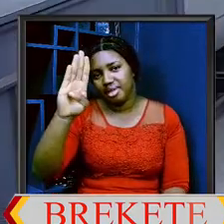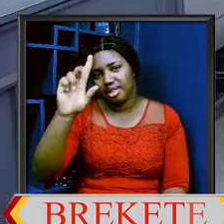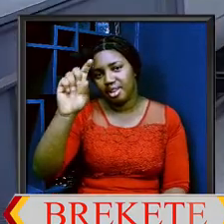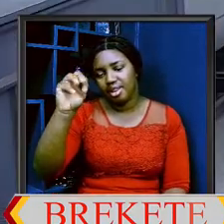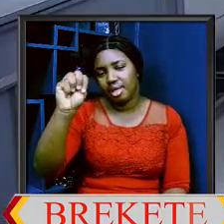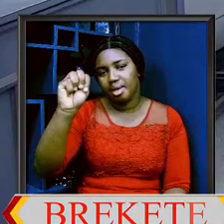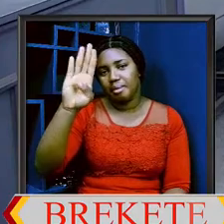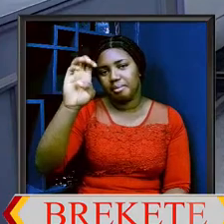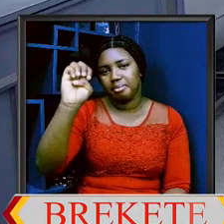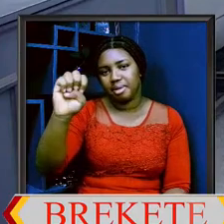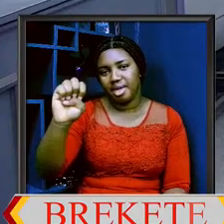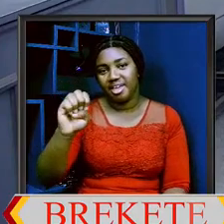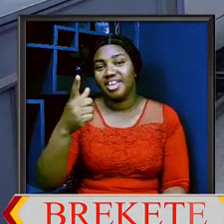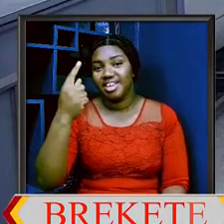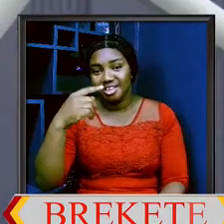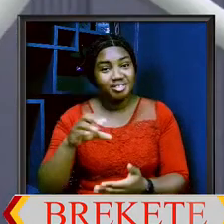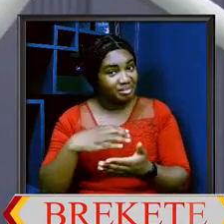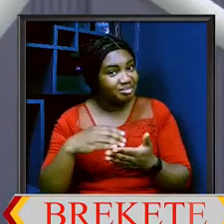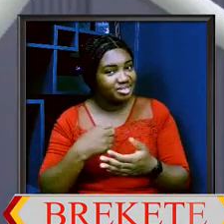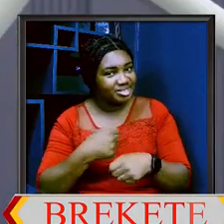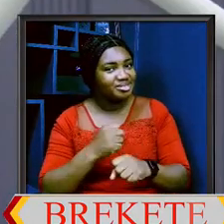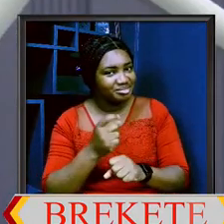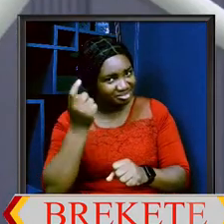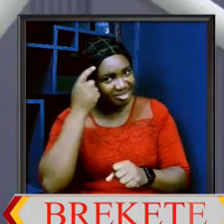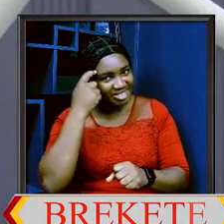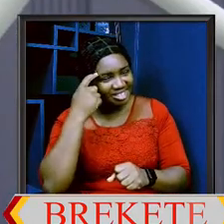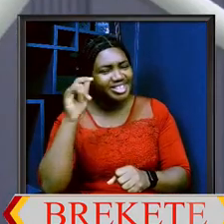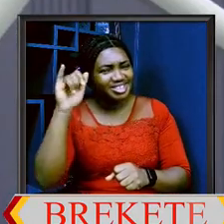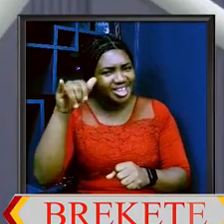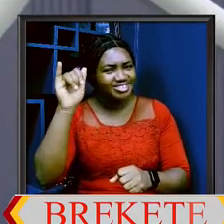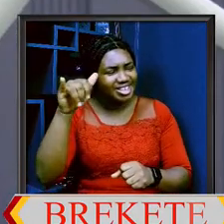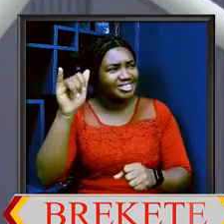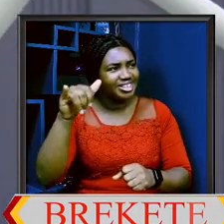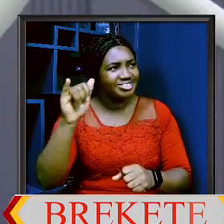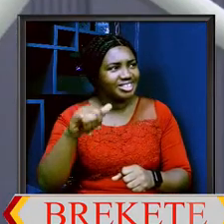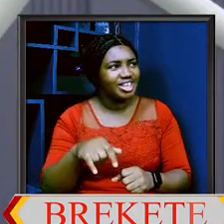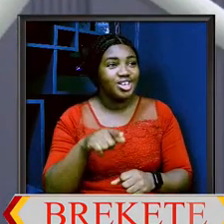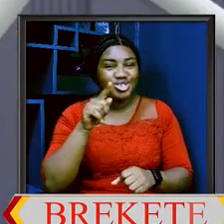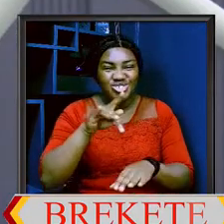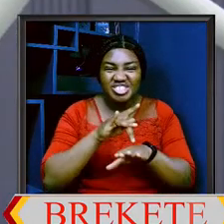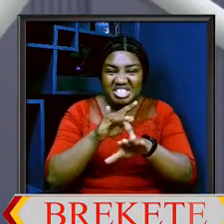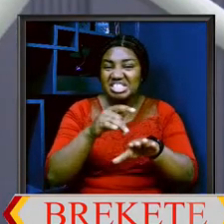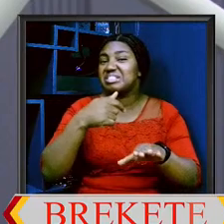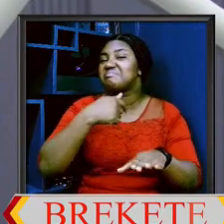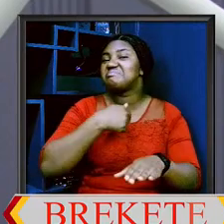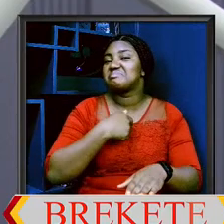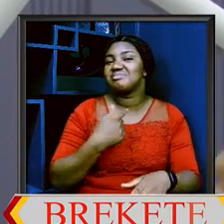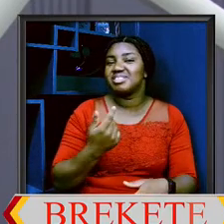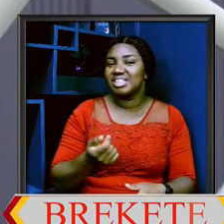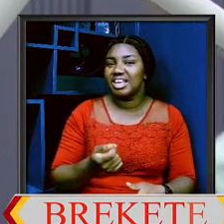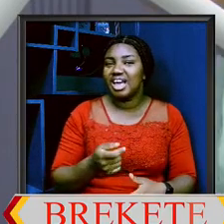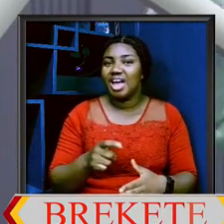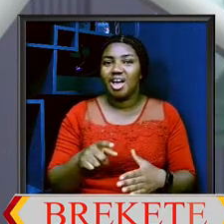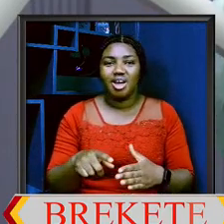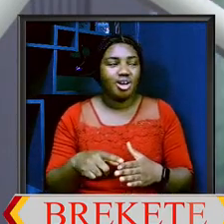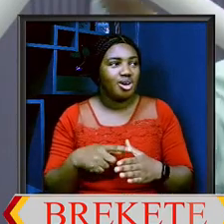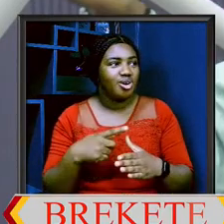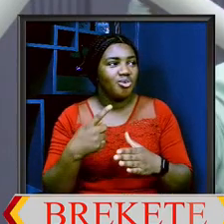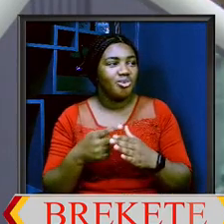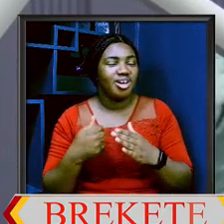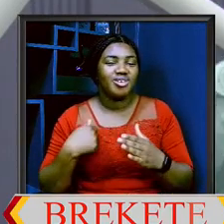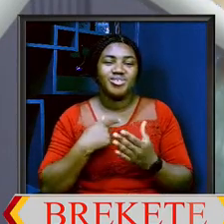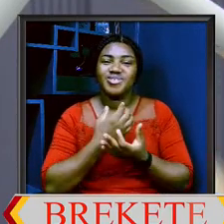thekk the music Mak sense more it don't sell now deceive me when